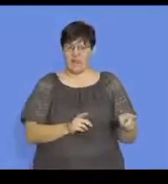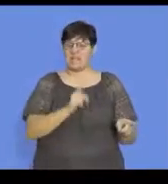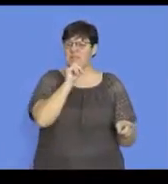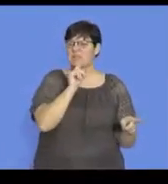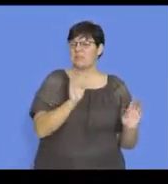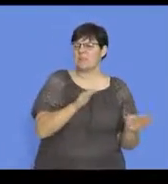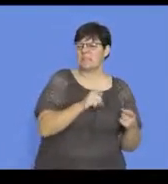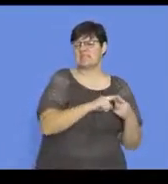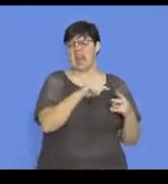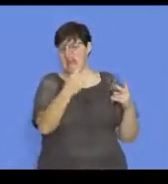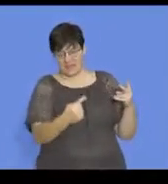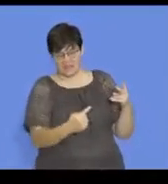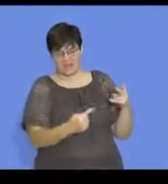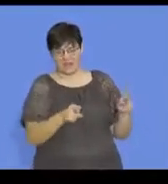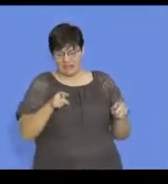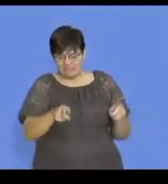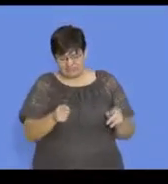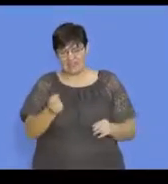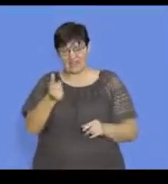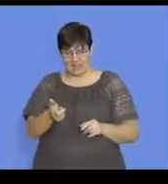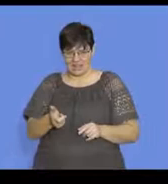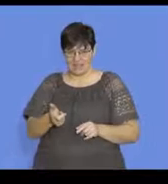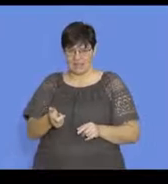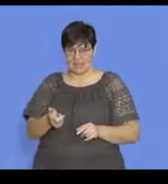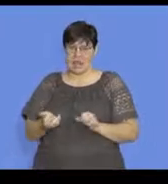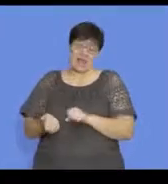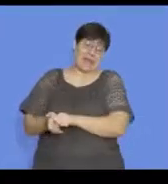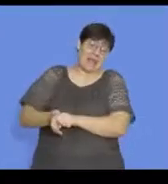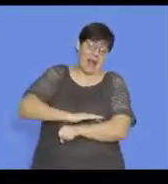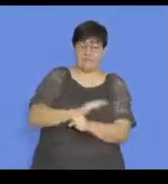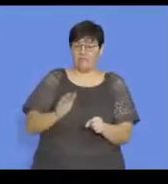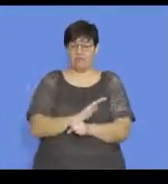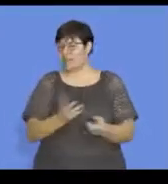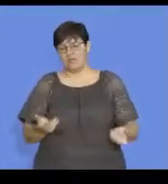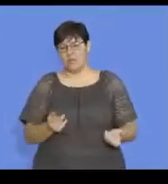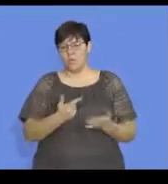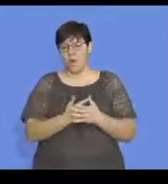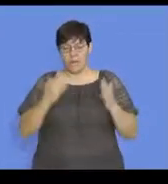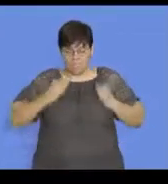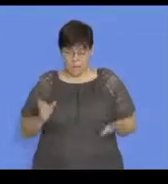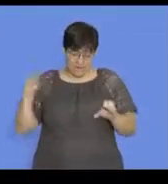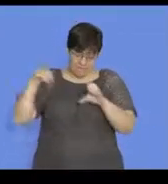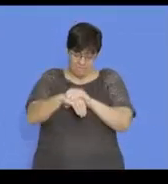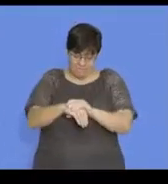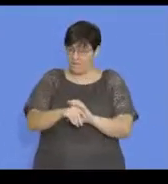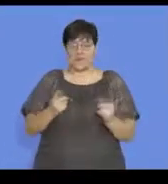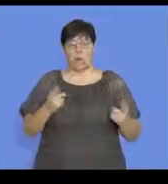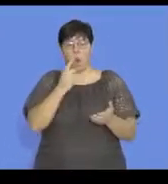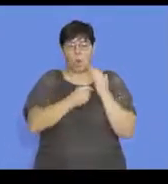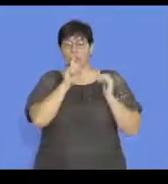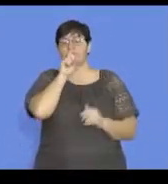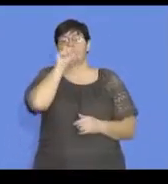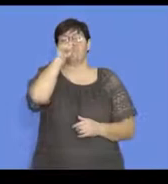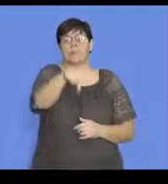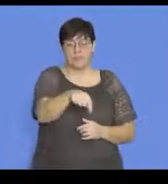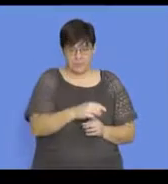insects, very seldom they're going to be covered, right? Because they don't put their whole body in, just the beak. So that's kind of thing you're